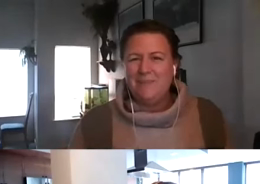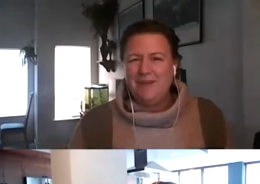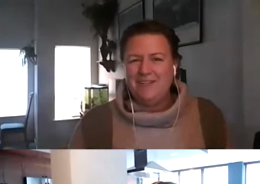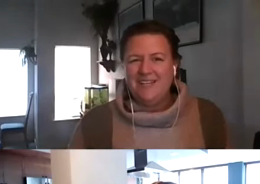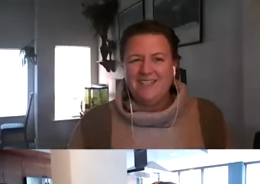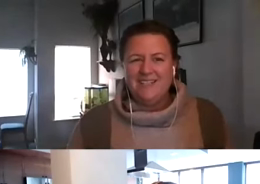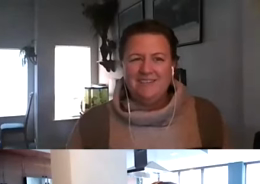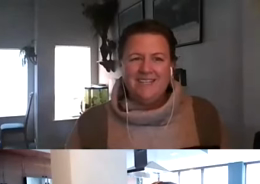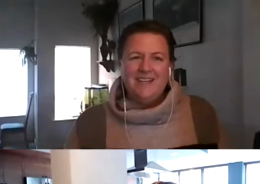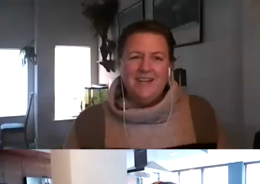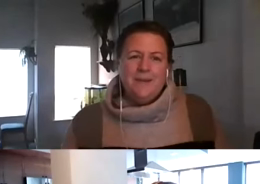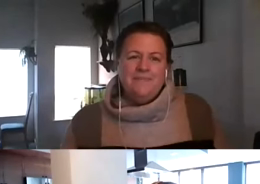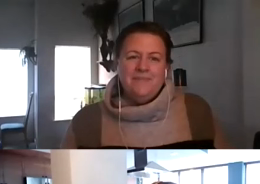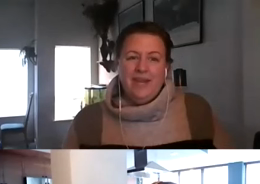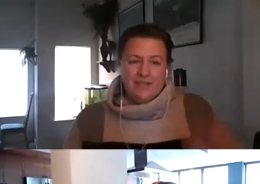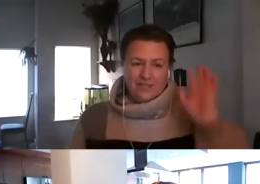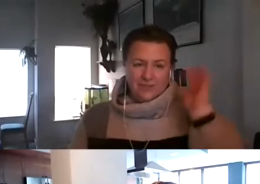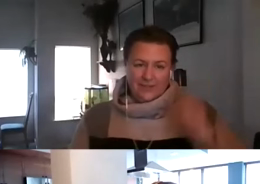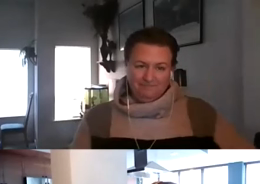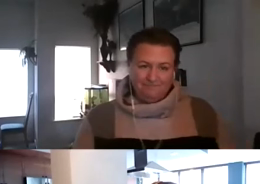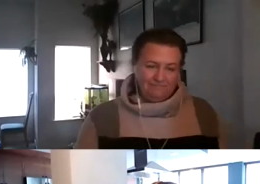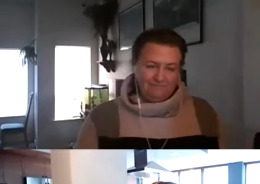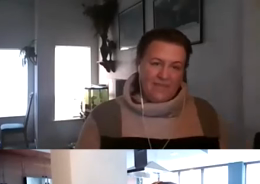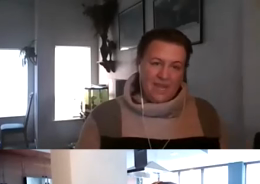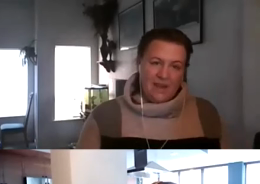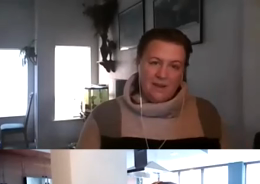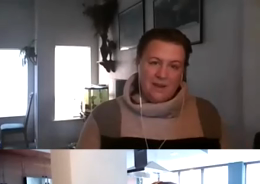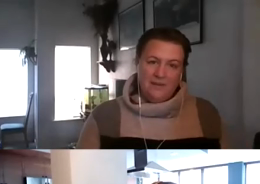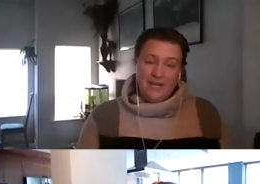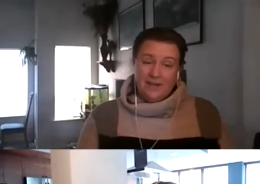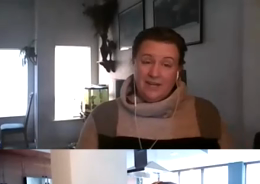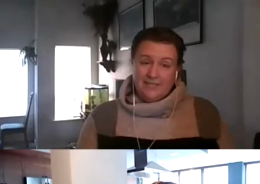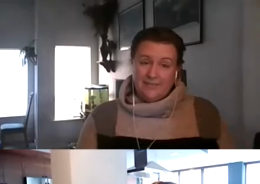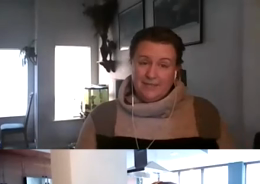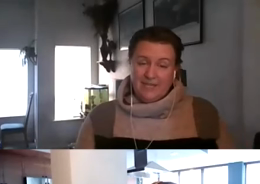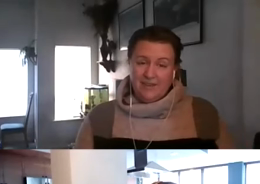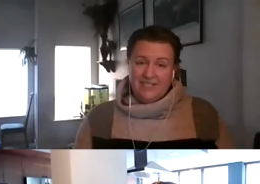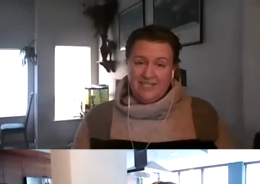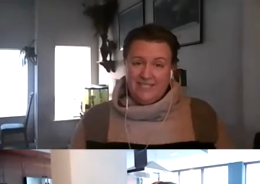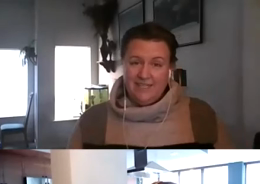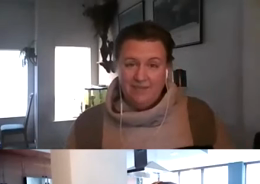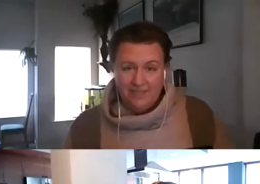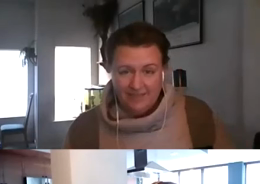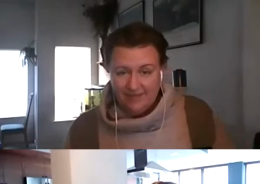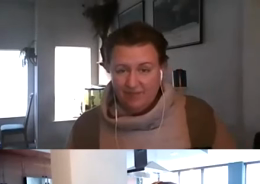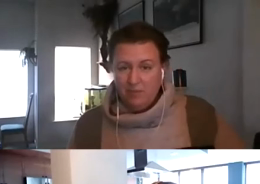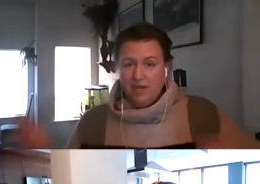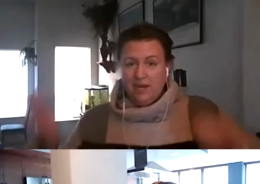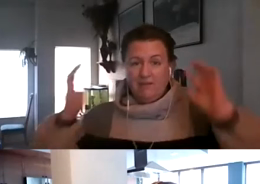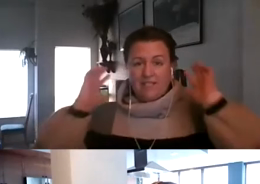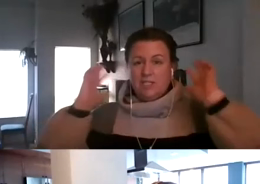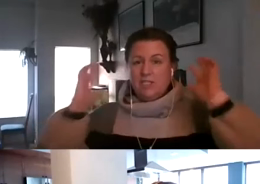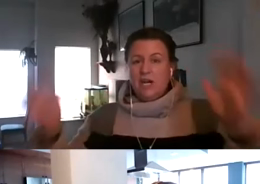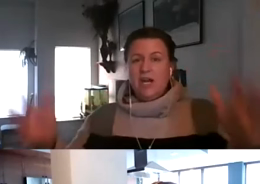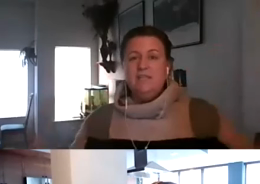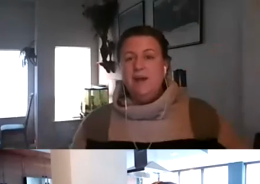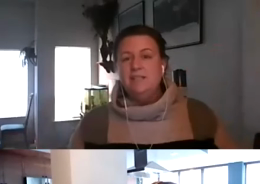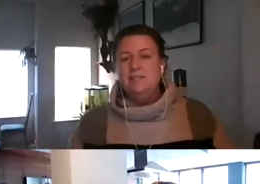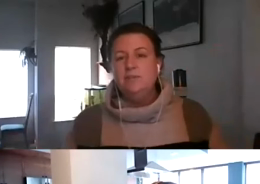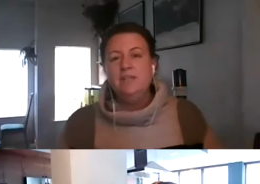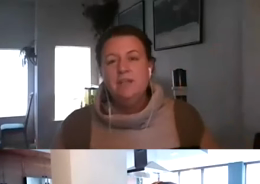how they show up in your day-to-day work. Okay, here's the story. Here it is. We need to go to the dentist's office. I've put it off